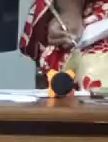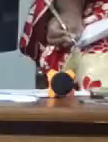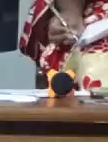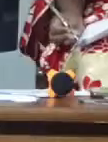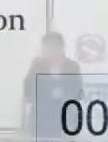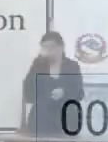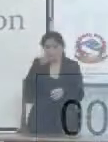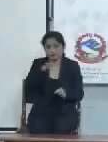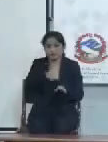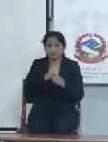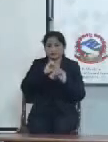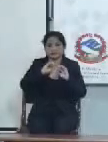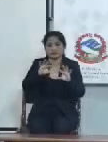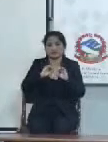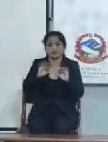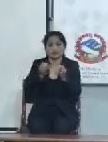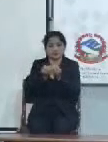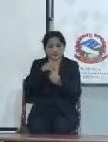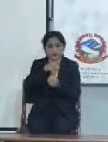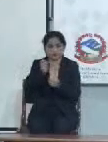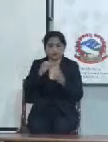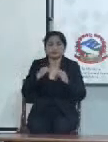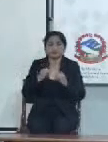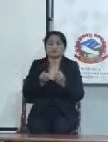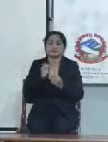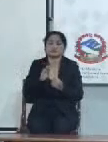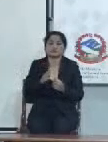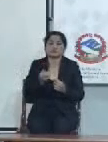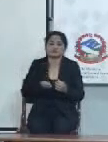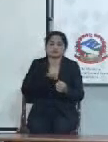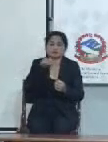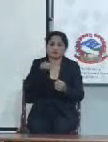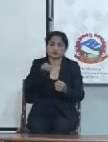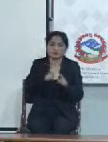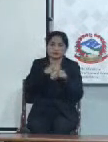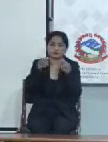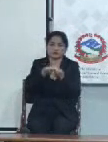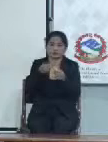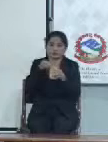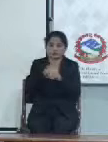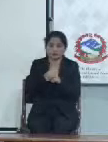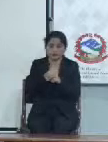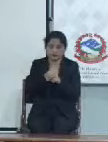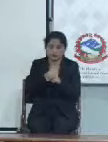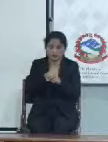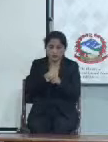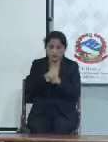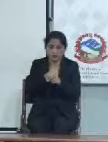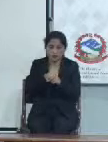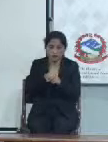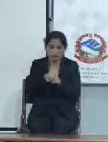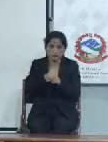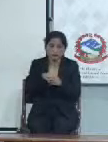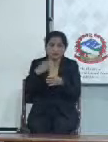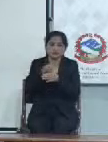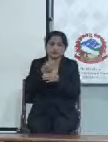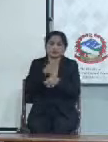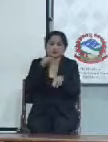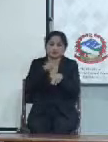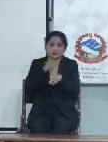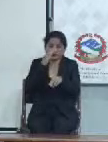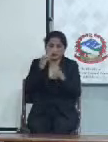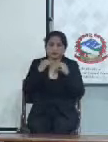your territory, like during the emergency situation, you can have a radio walkie-talkie or the satellite phones. That